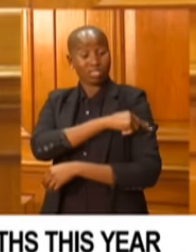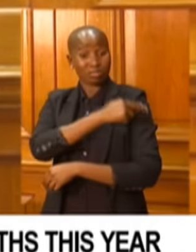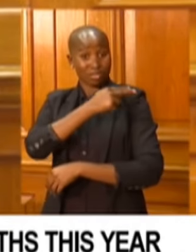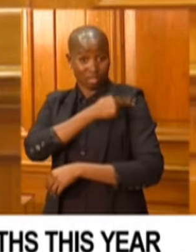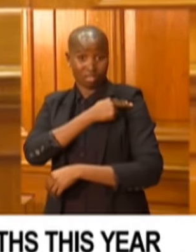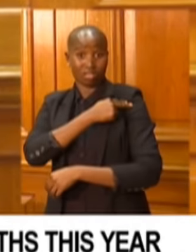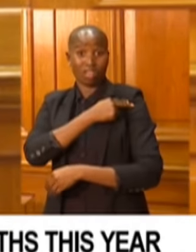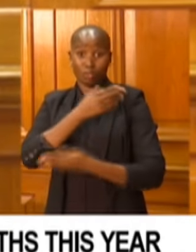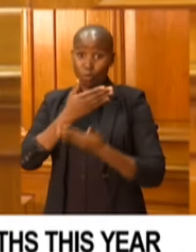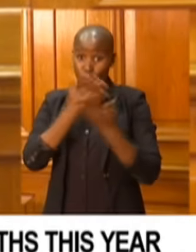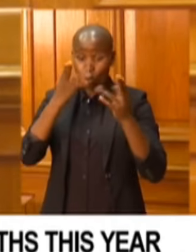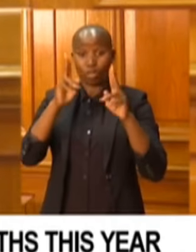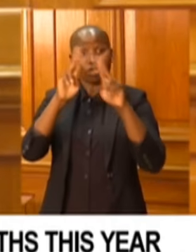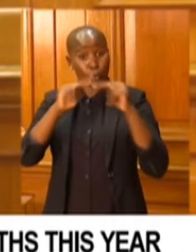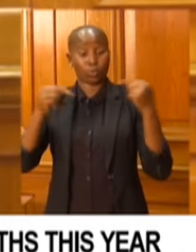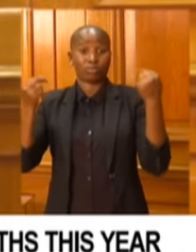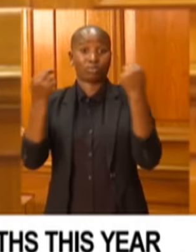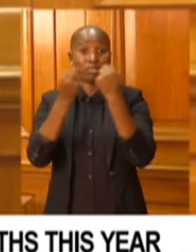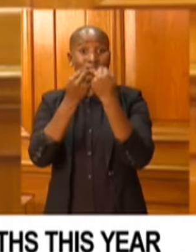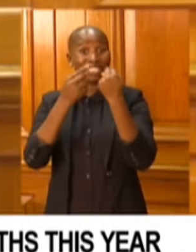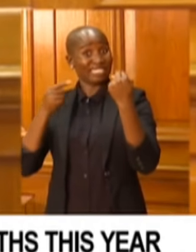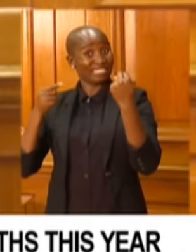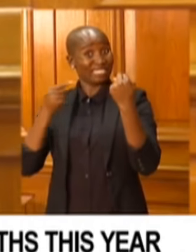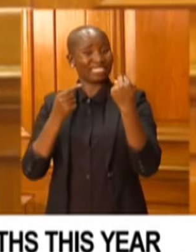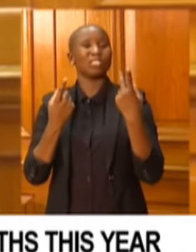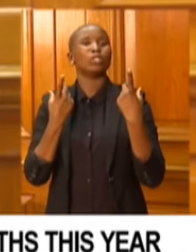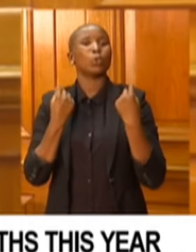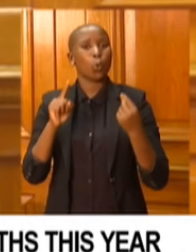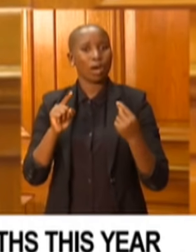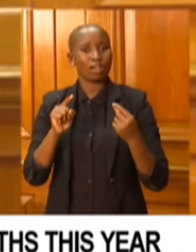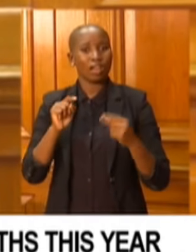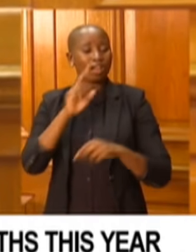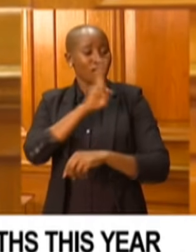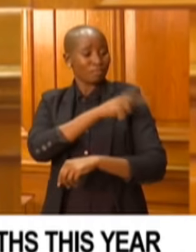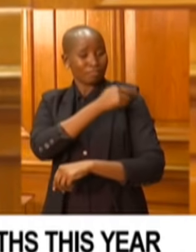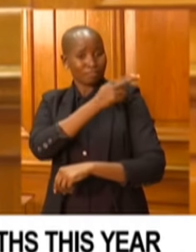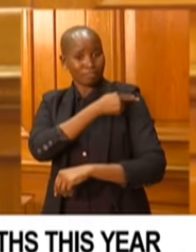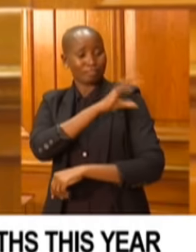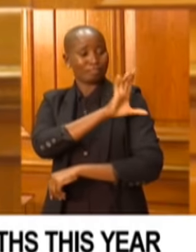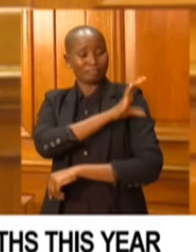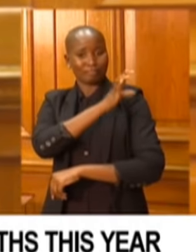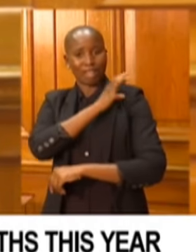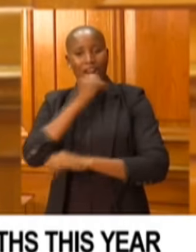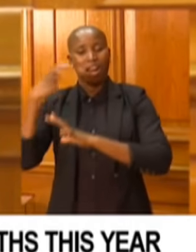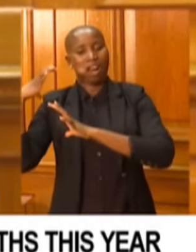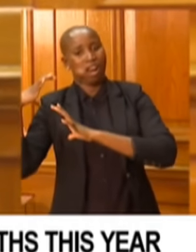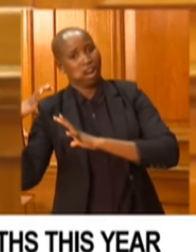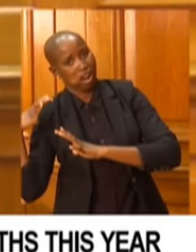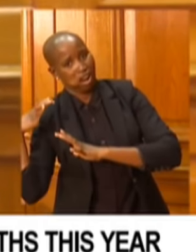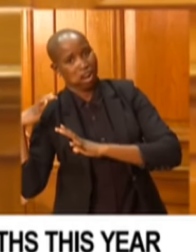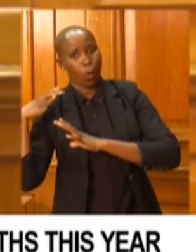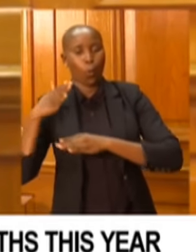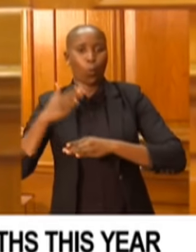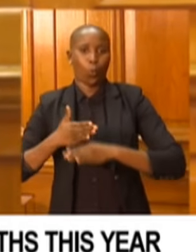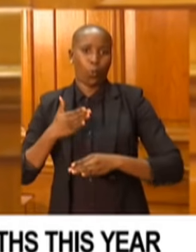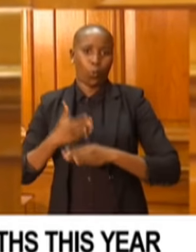placing a considerable strain on health facilities, personnel, and the